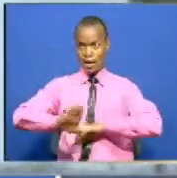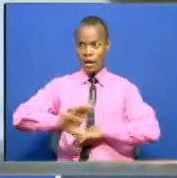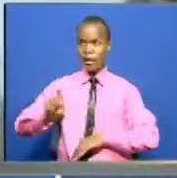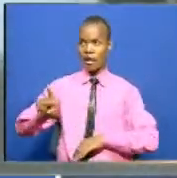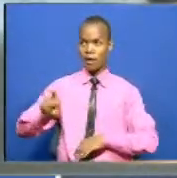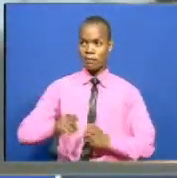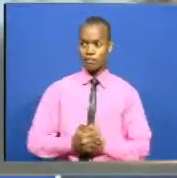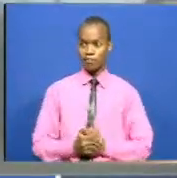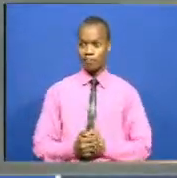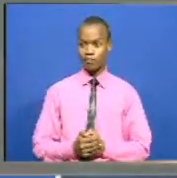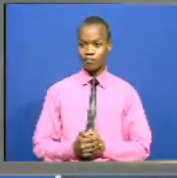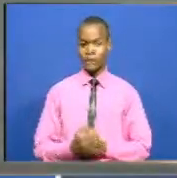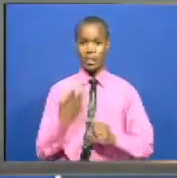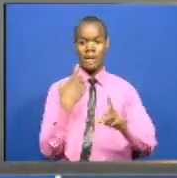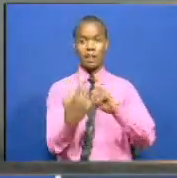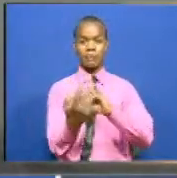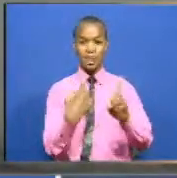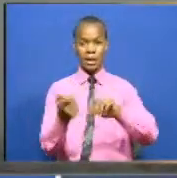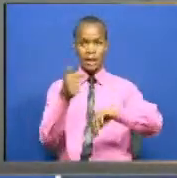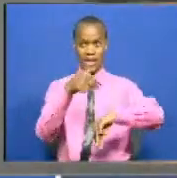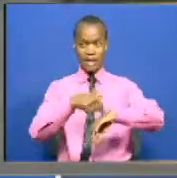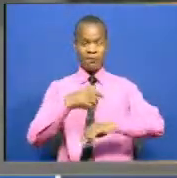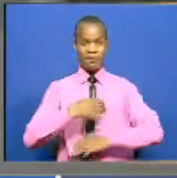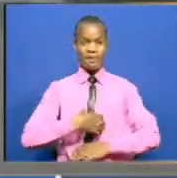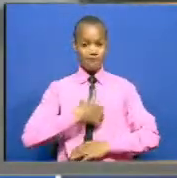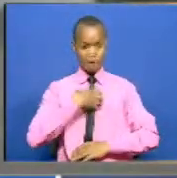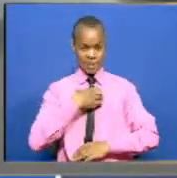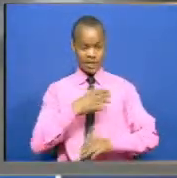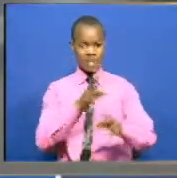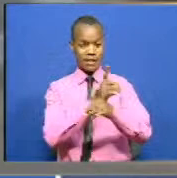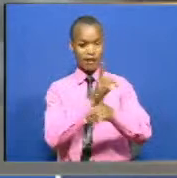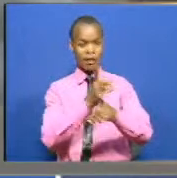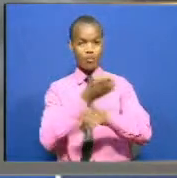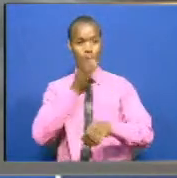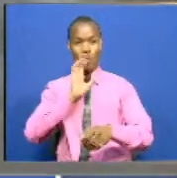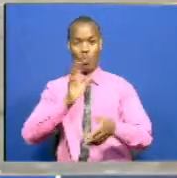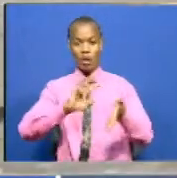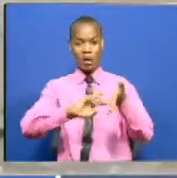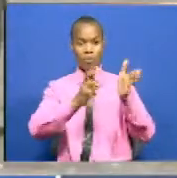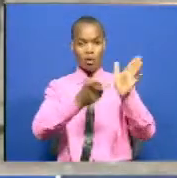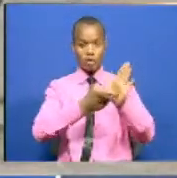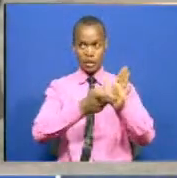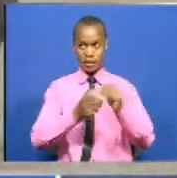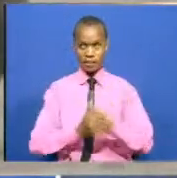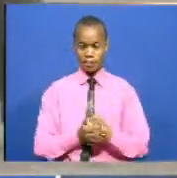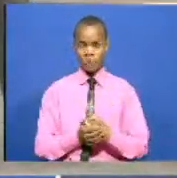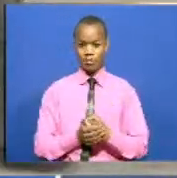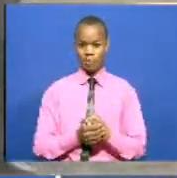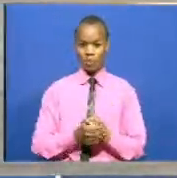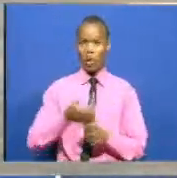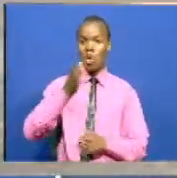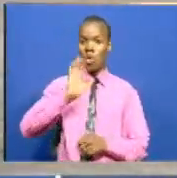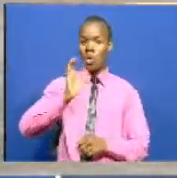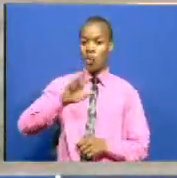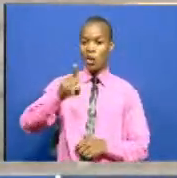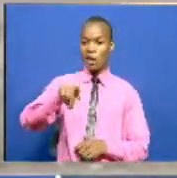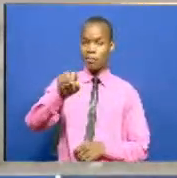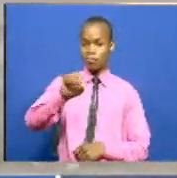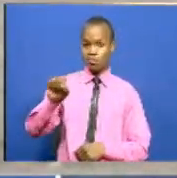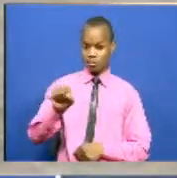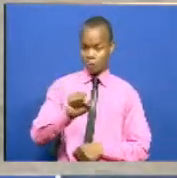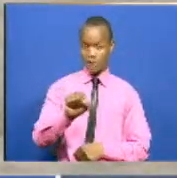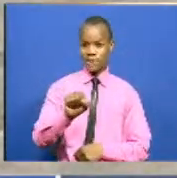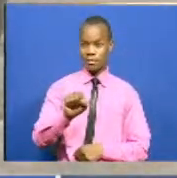Speaking during an inspection of various water projects in Ijara, Water and Sanitation Principal Secretary